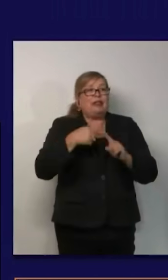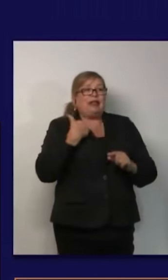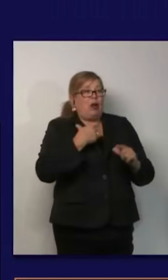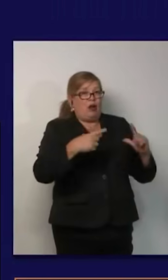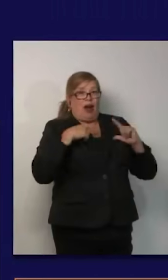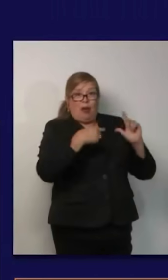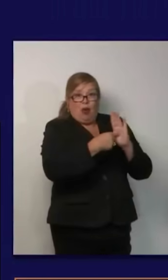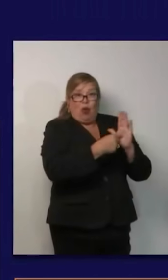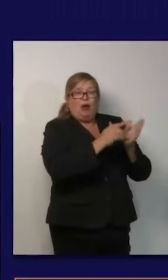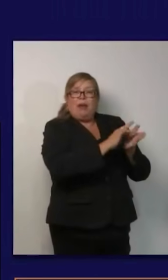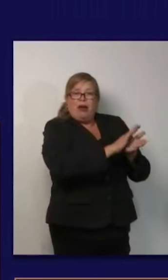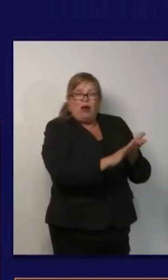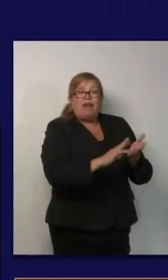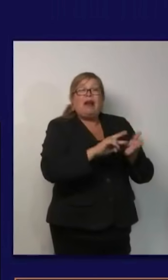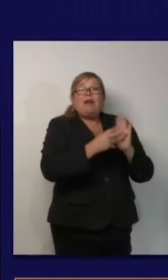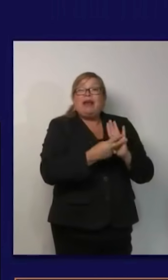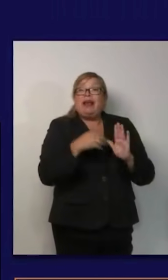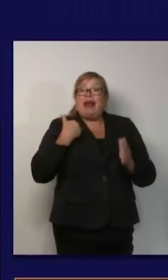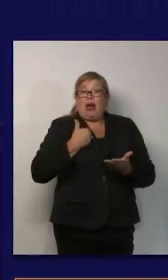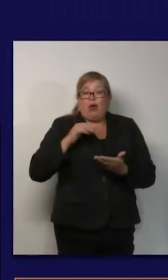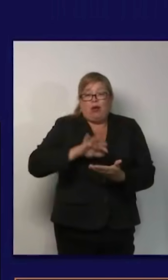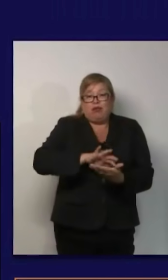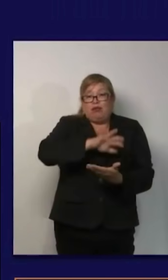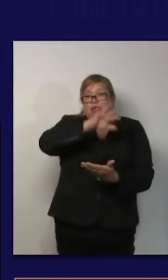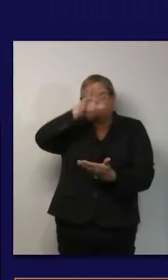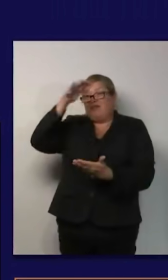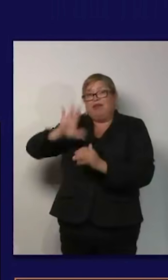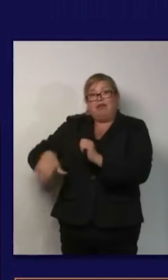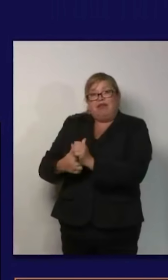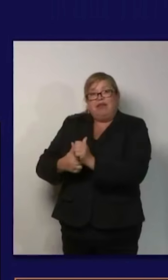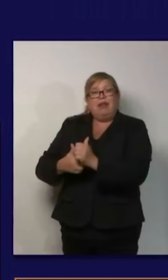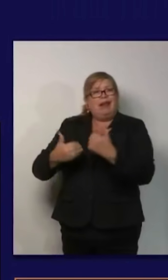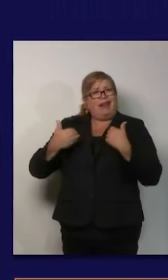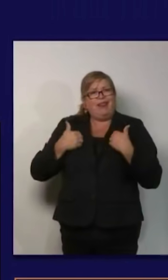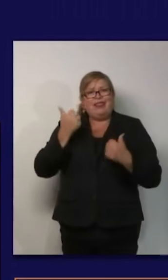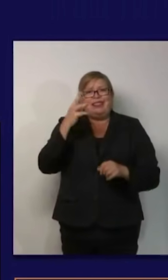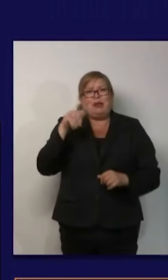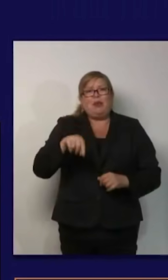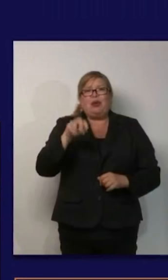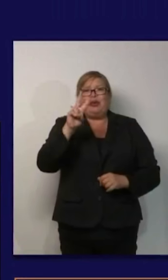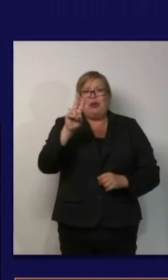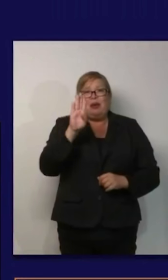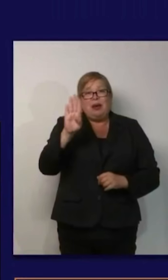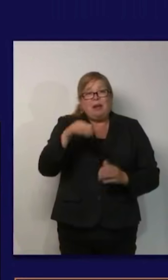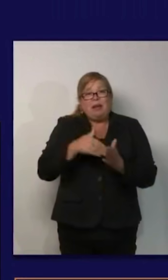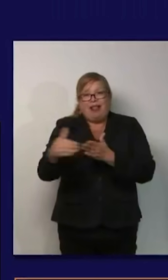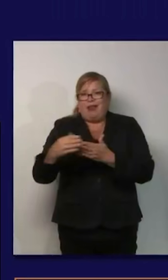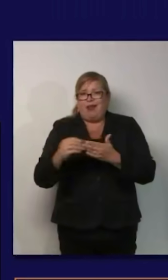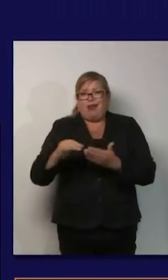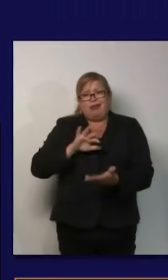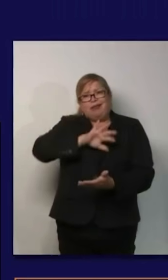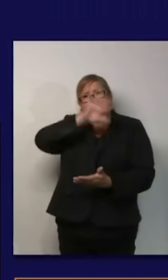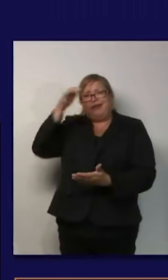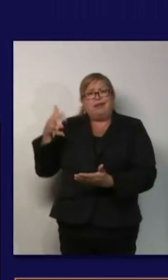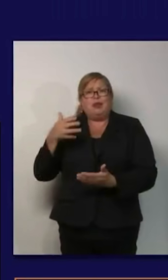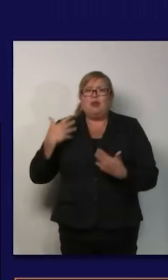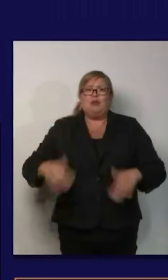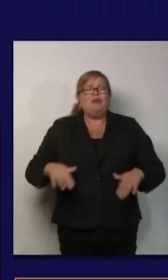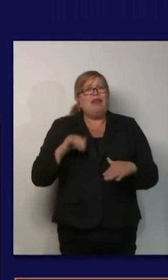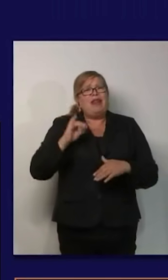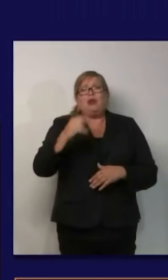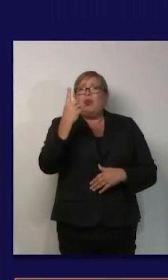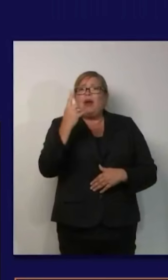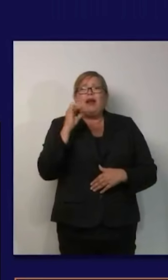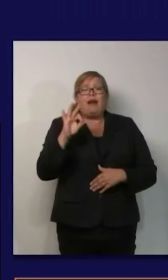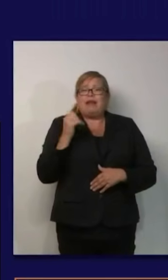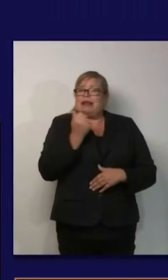our reserves to a record $16.2 billion. That was just one of a